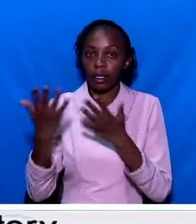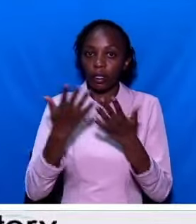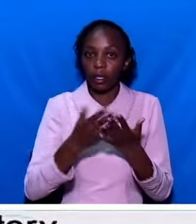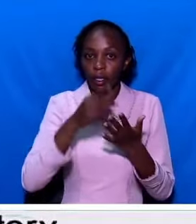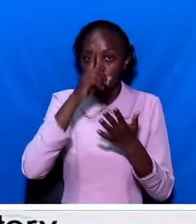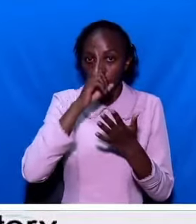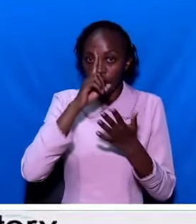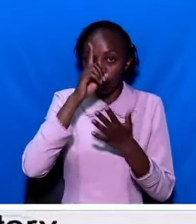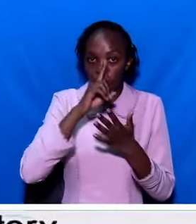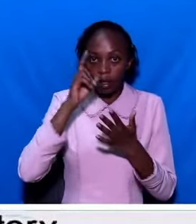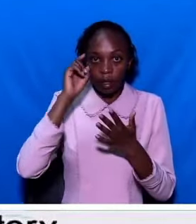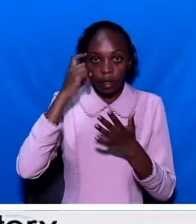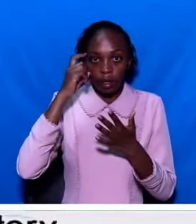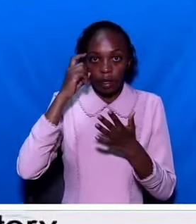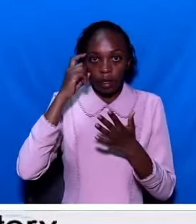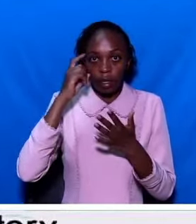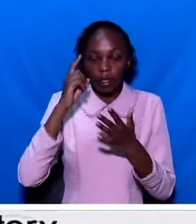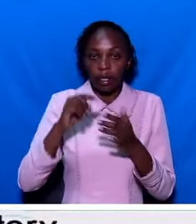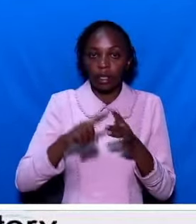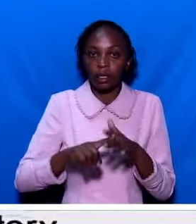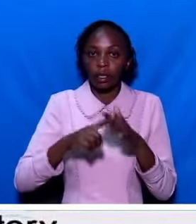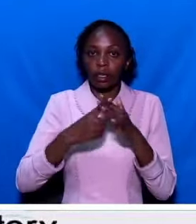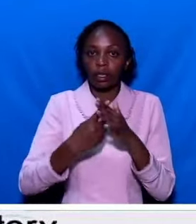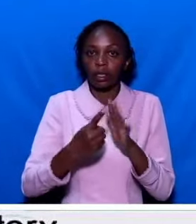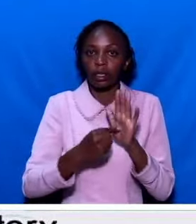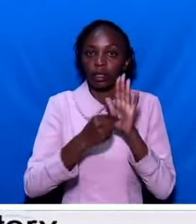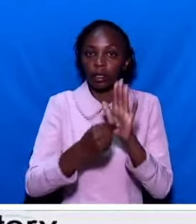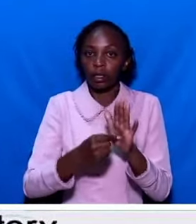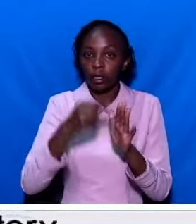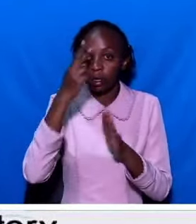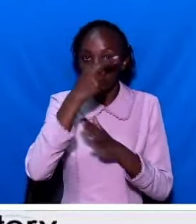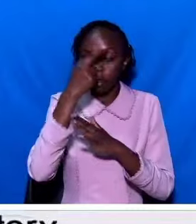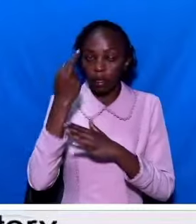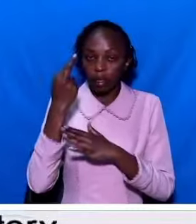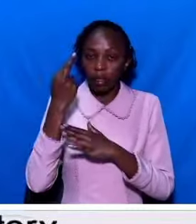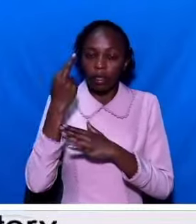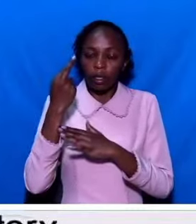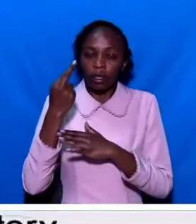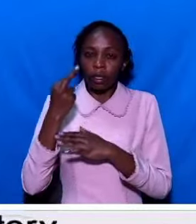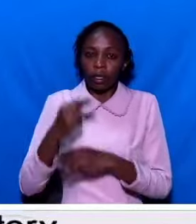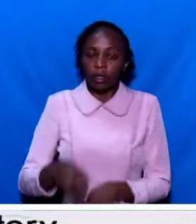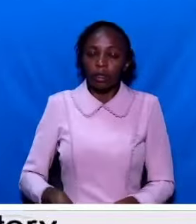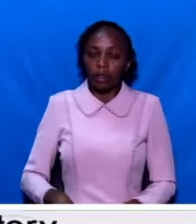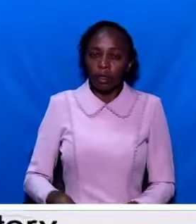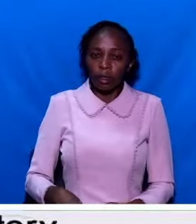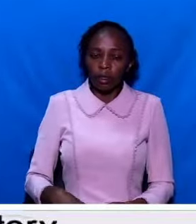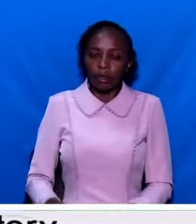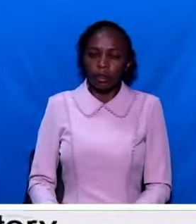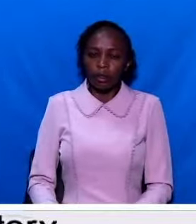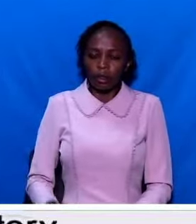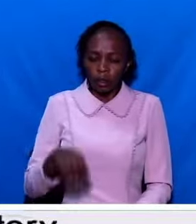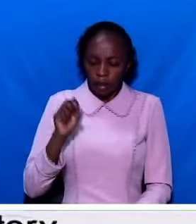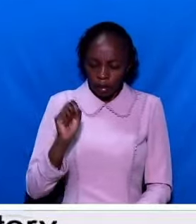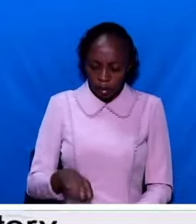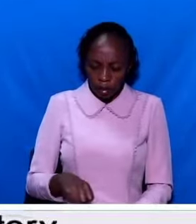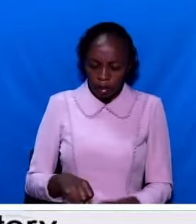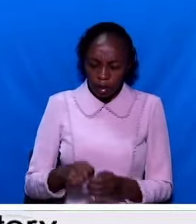here. He begins to show the Romans that, hey, even though there are things that are